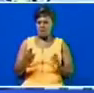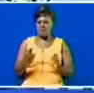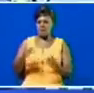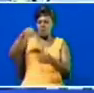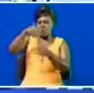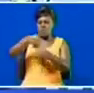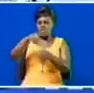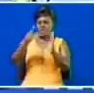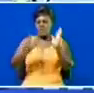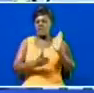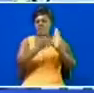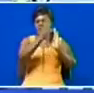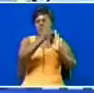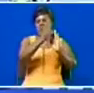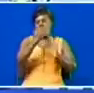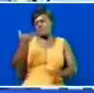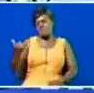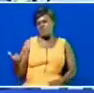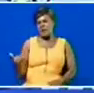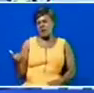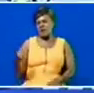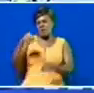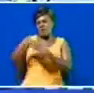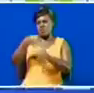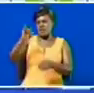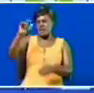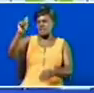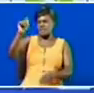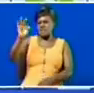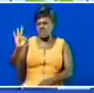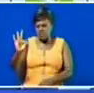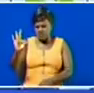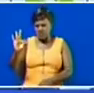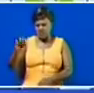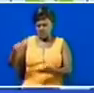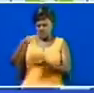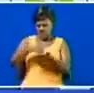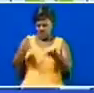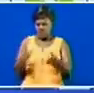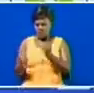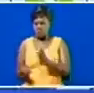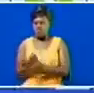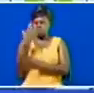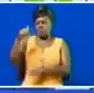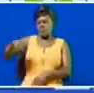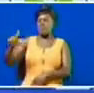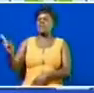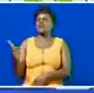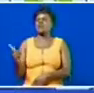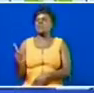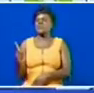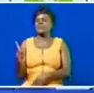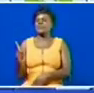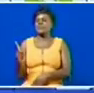the development for juniors within the ITF. As a result of this center having come to Nairobi,